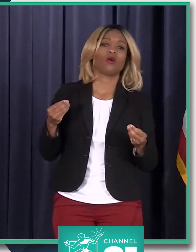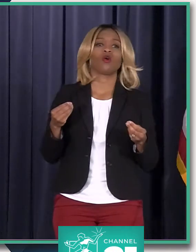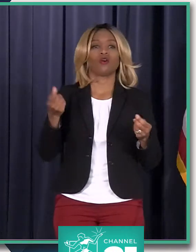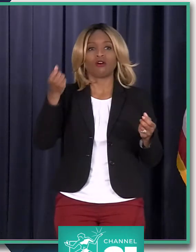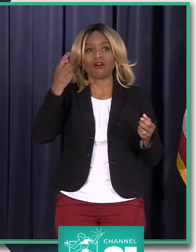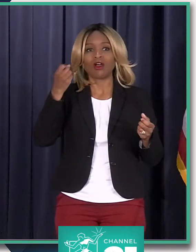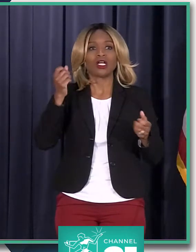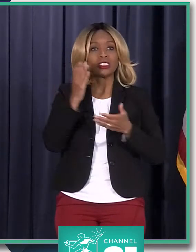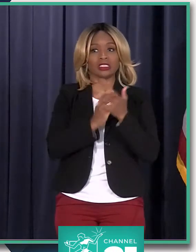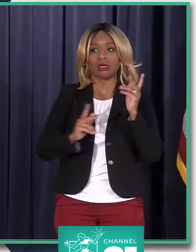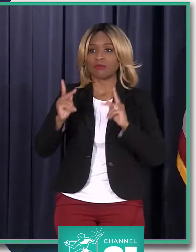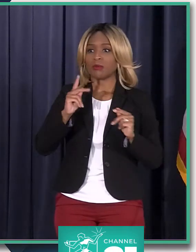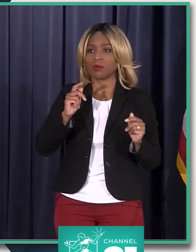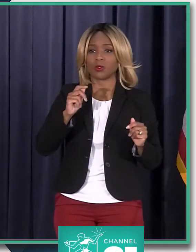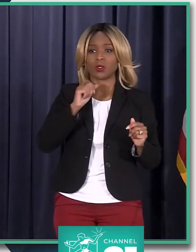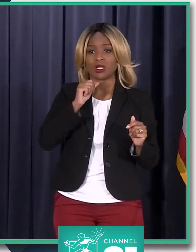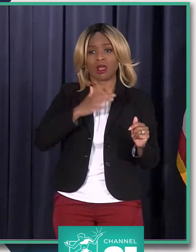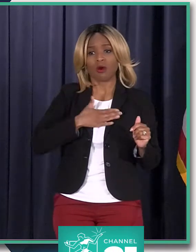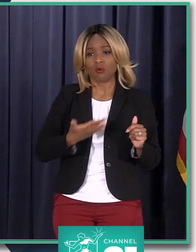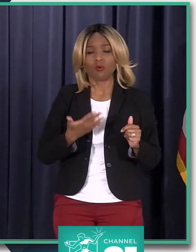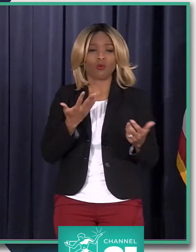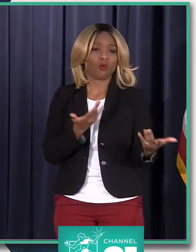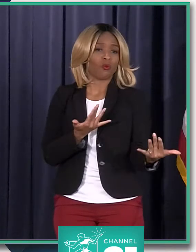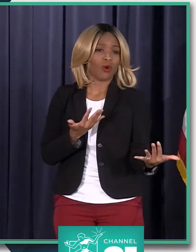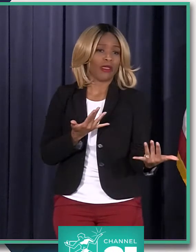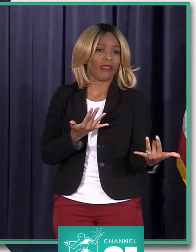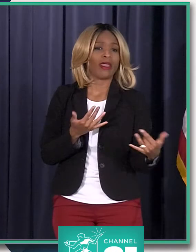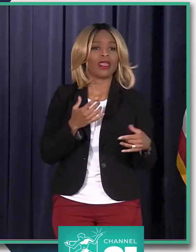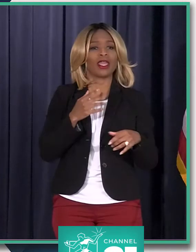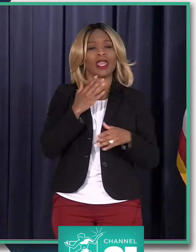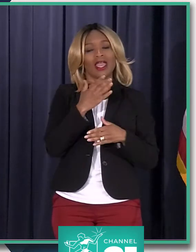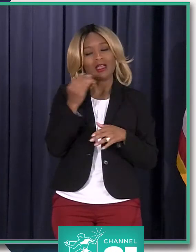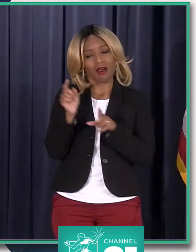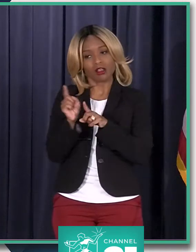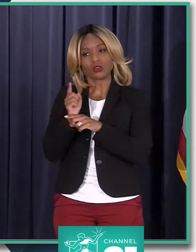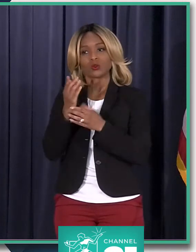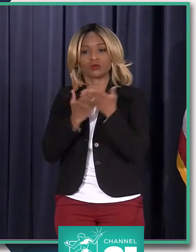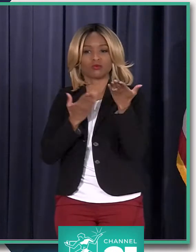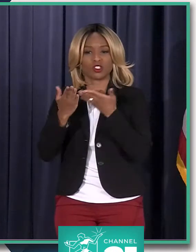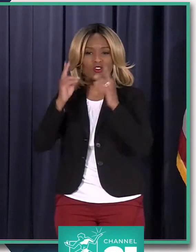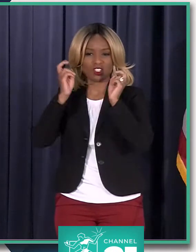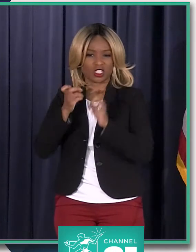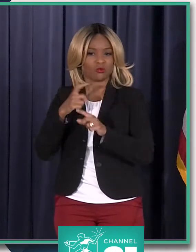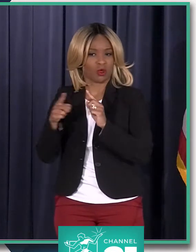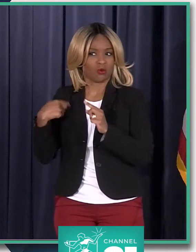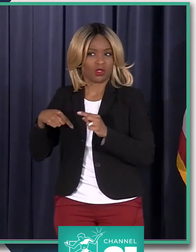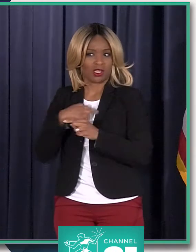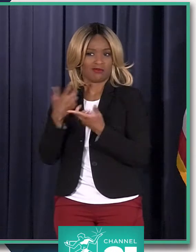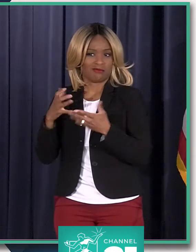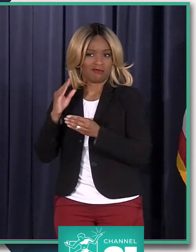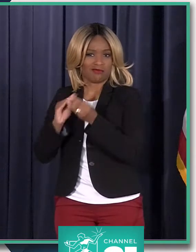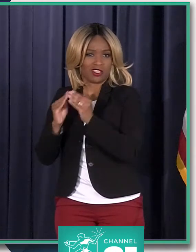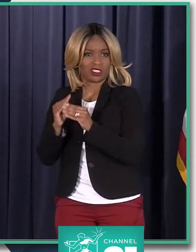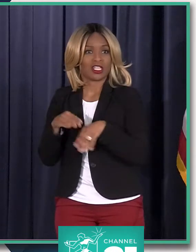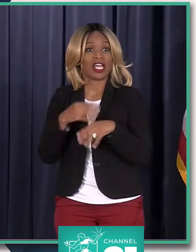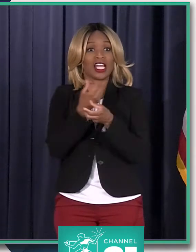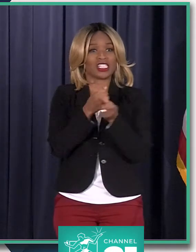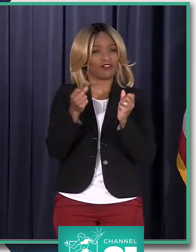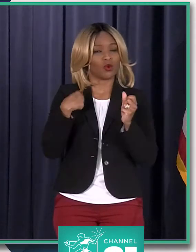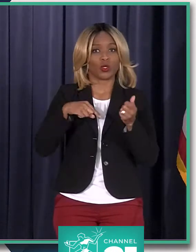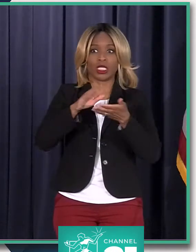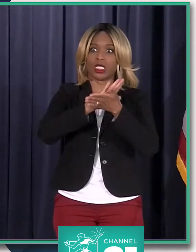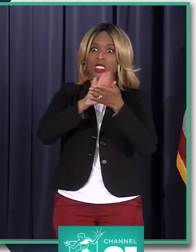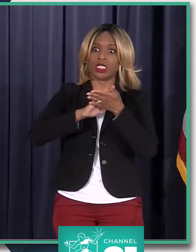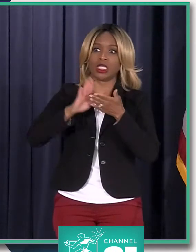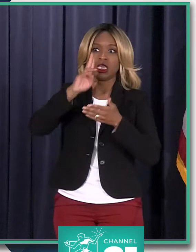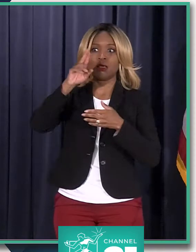willing to wait, and there were some service issues, but we fixed a lot of those. Safety was very important, and we cleaning these buses. I'm telling you, we clean them so